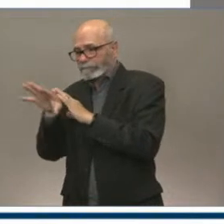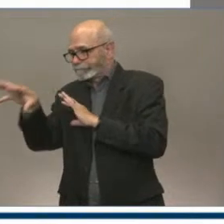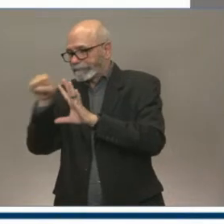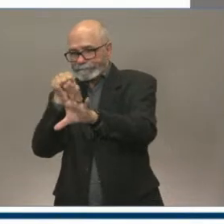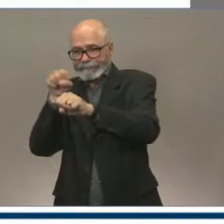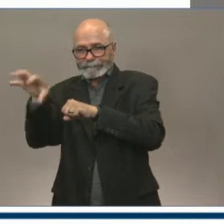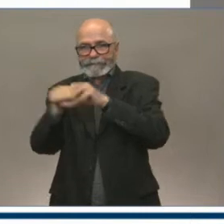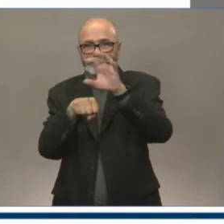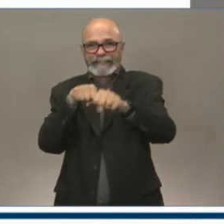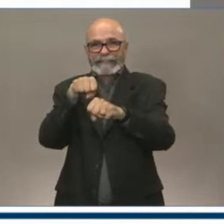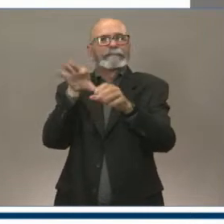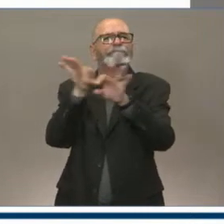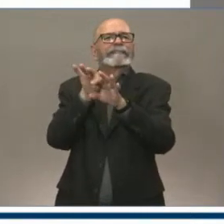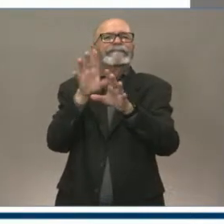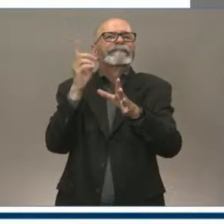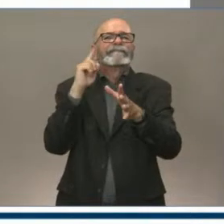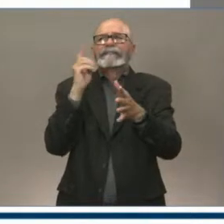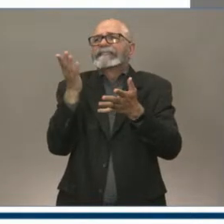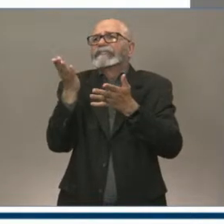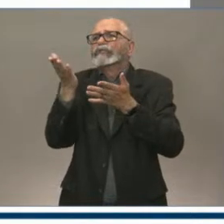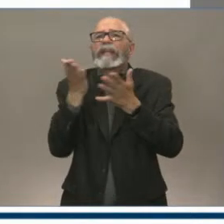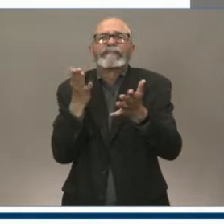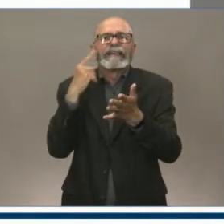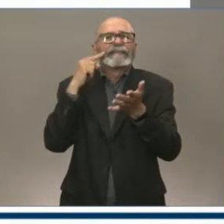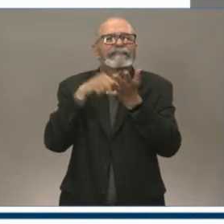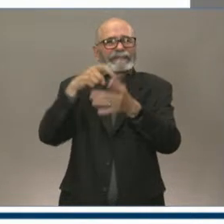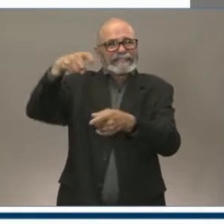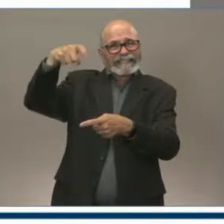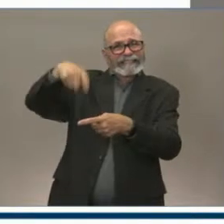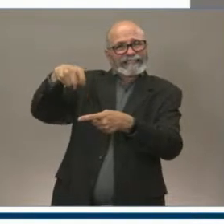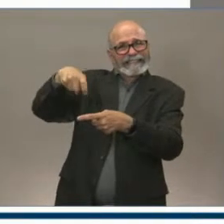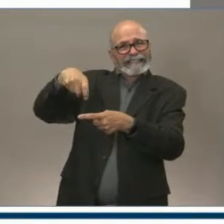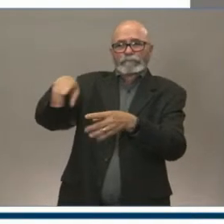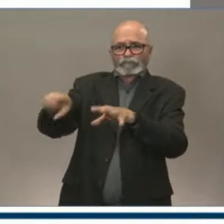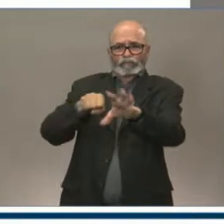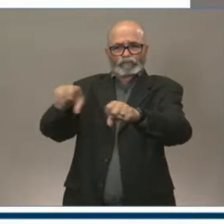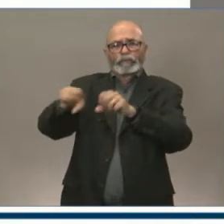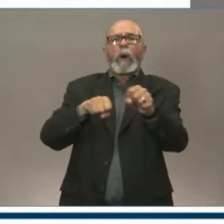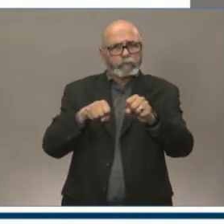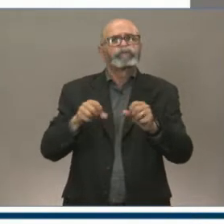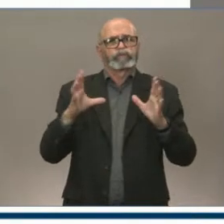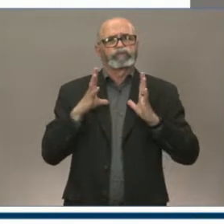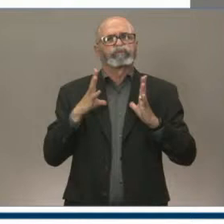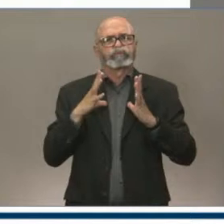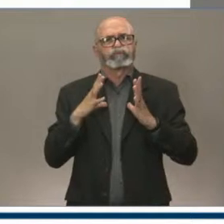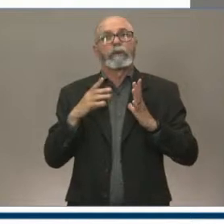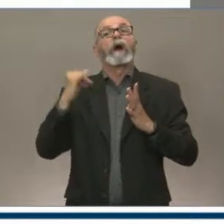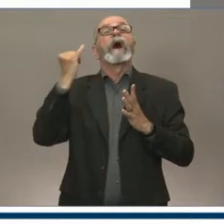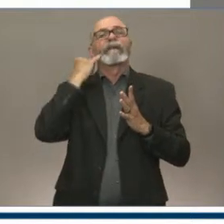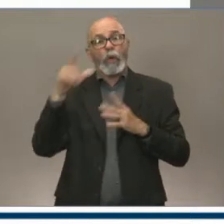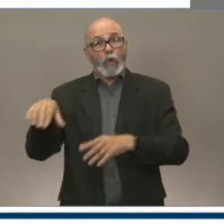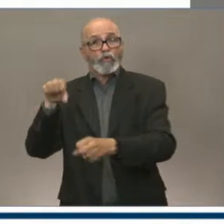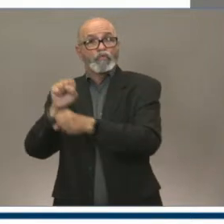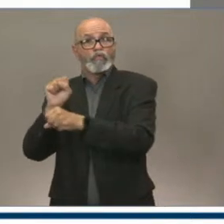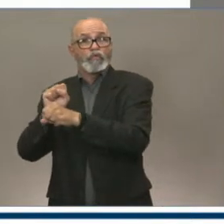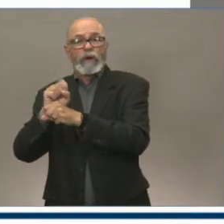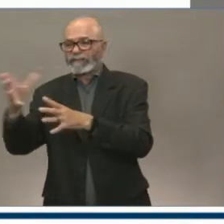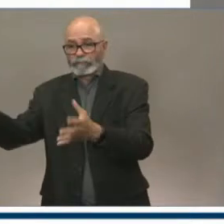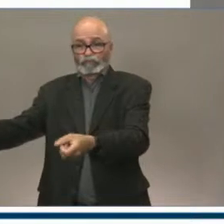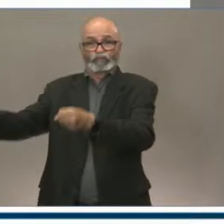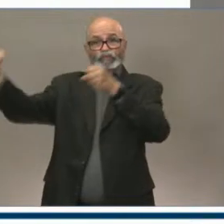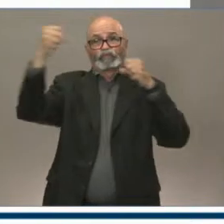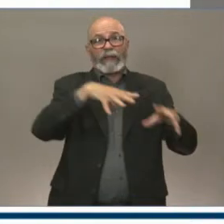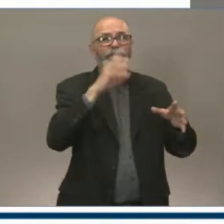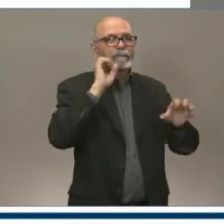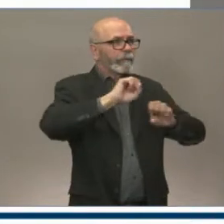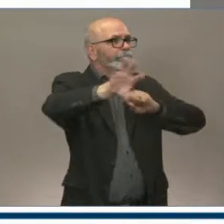and the details of what parts of the store, those are going to be worked out. But all other stores, if they're not